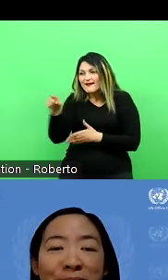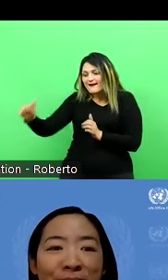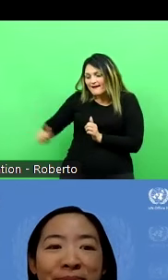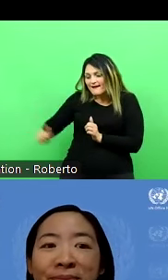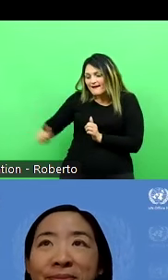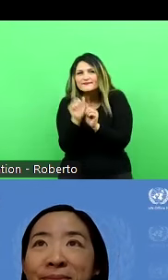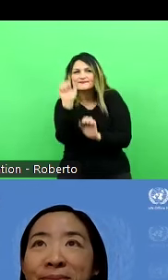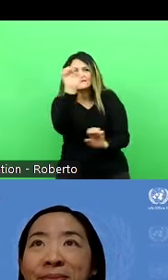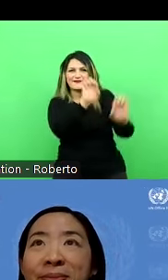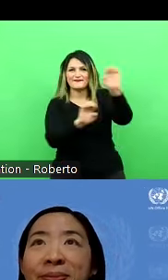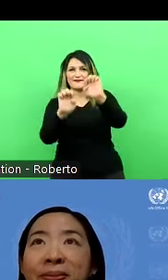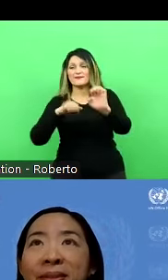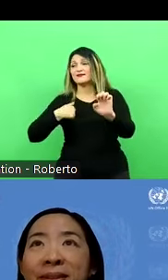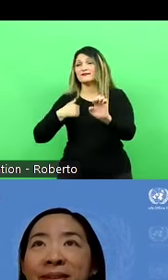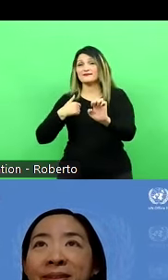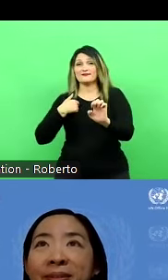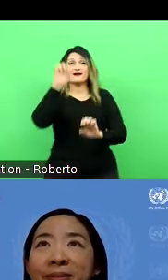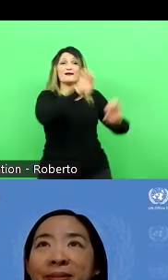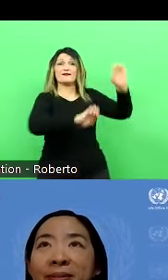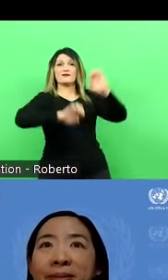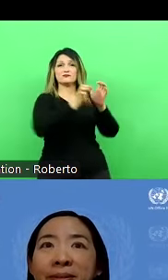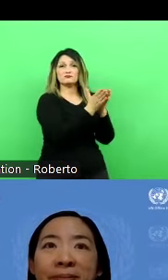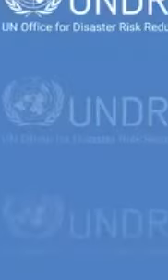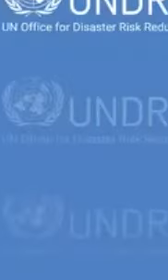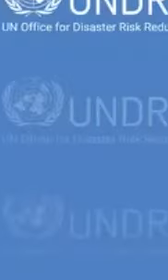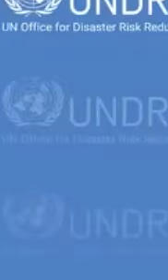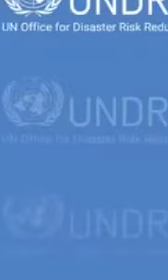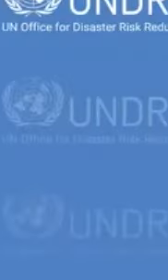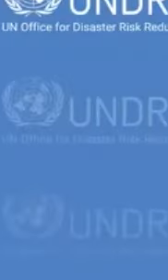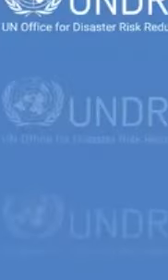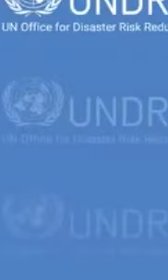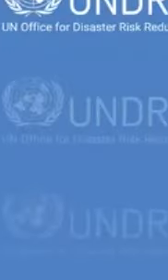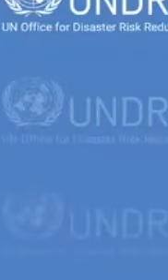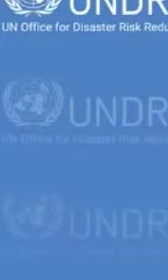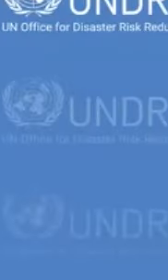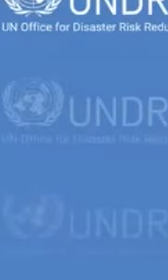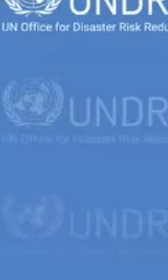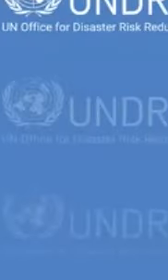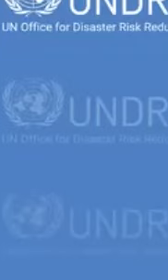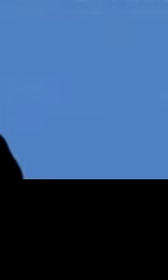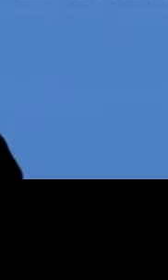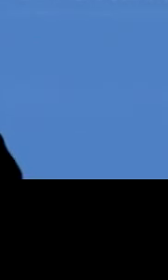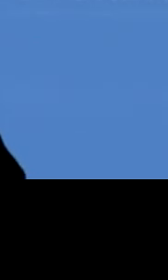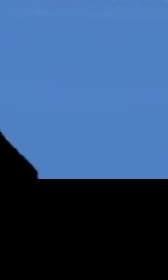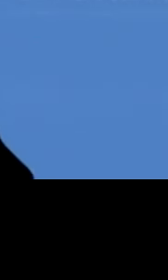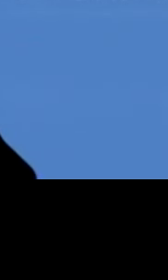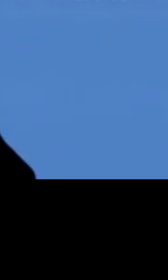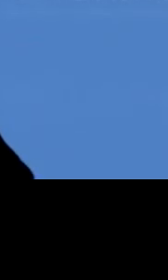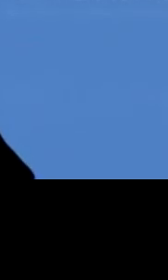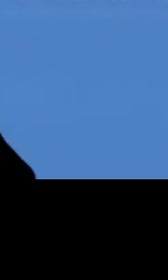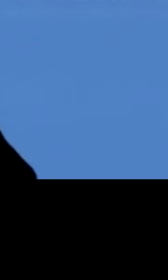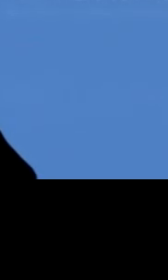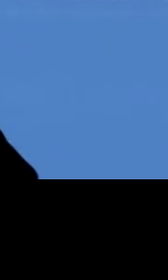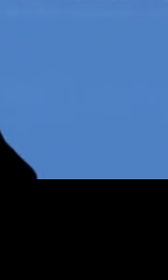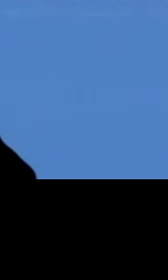you. Thank you, Mai. There are questions in the Q&A, and we can have a look at that and answer them